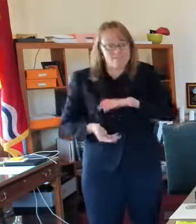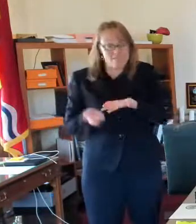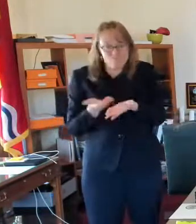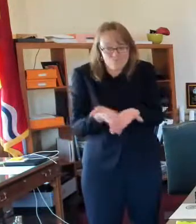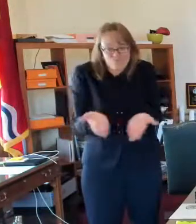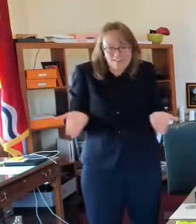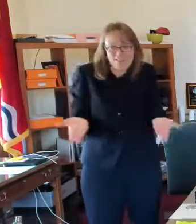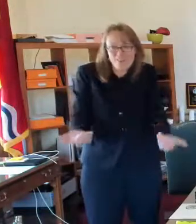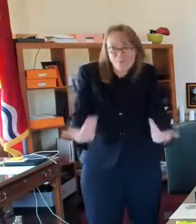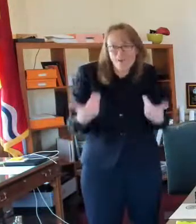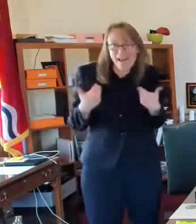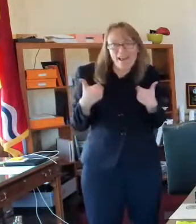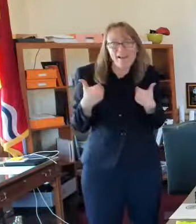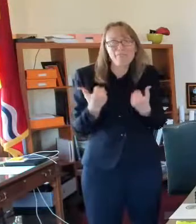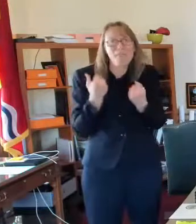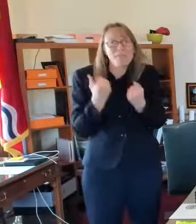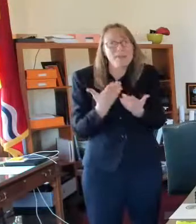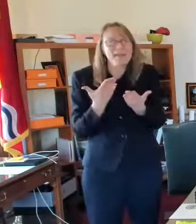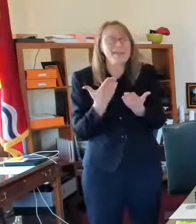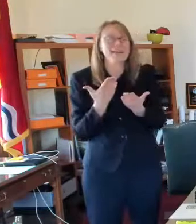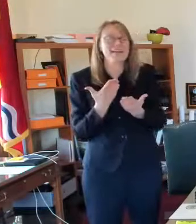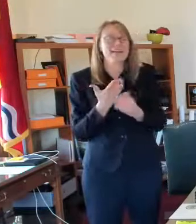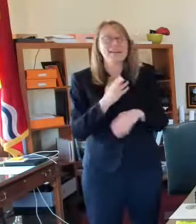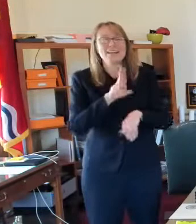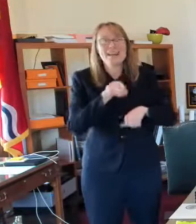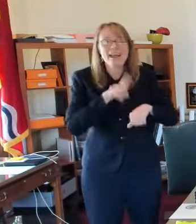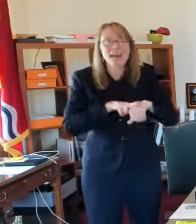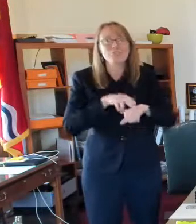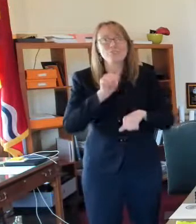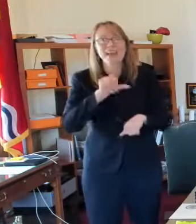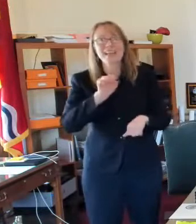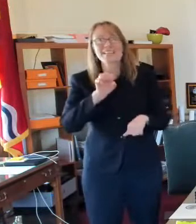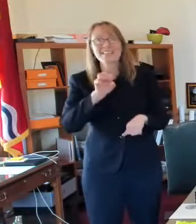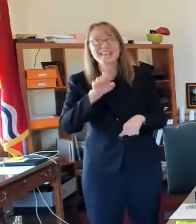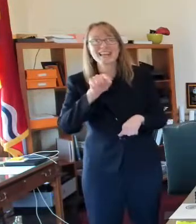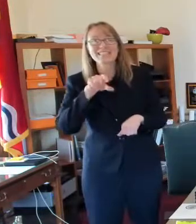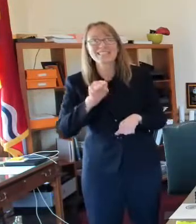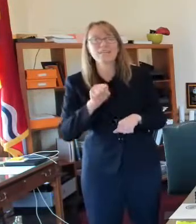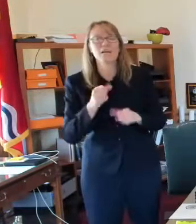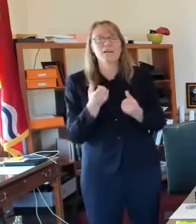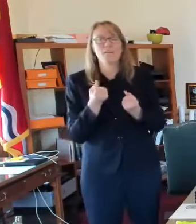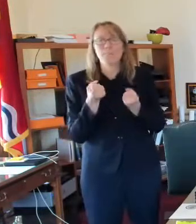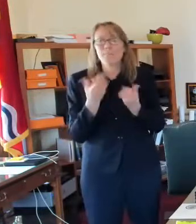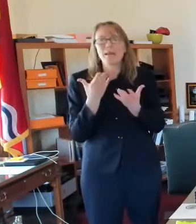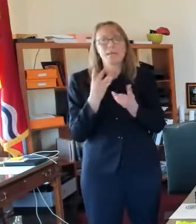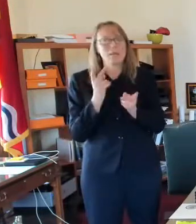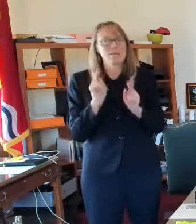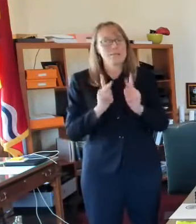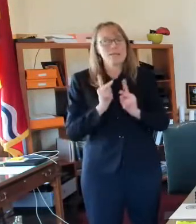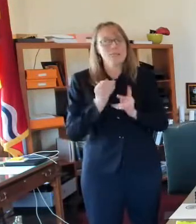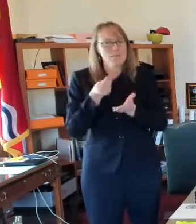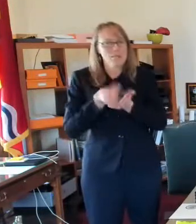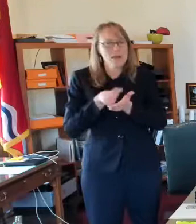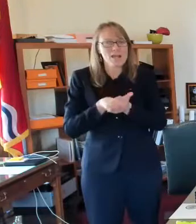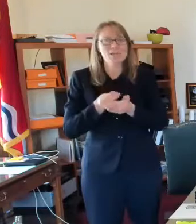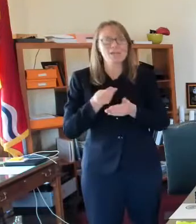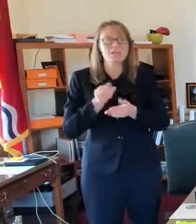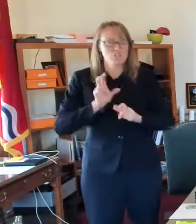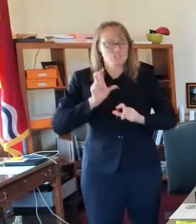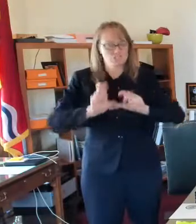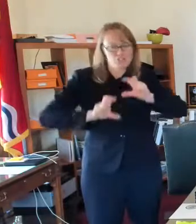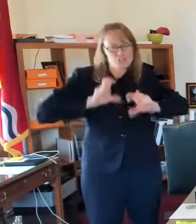in downtown, and we've had a tremendous amount of investment in downtown over the